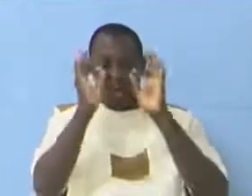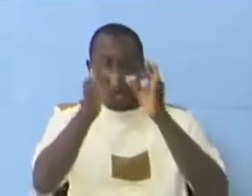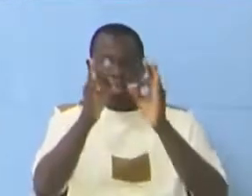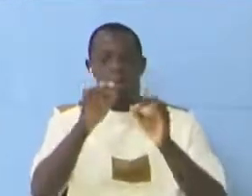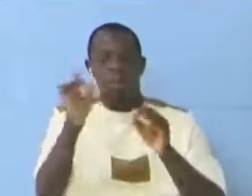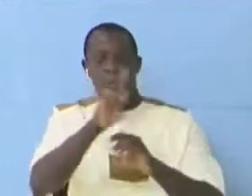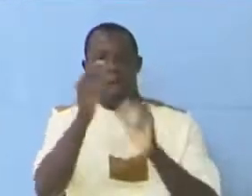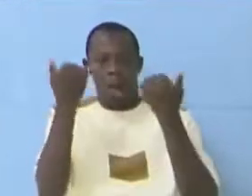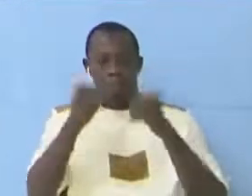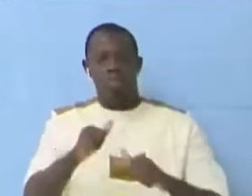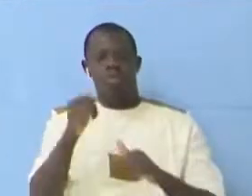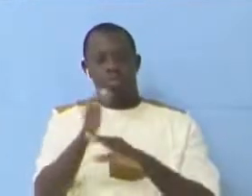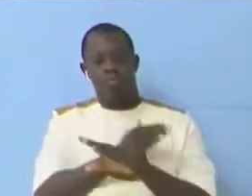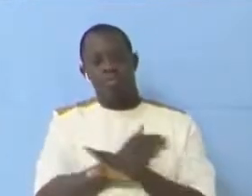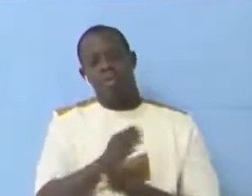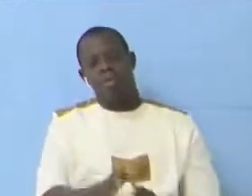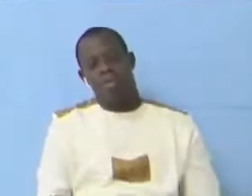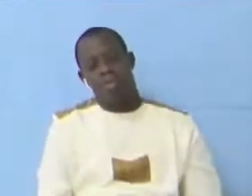And